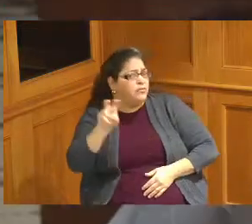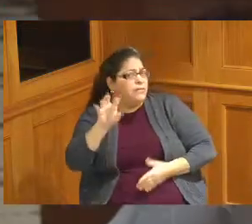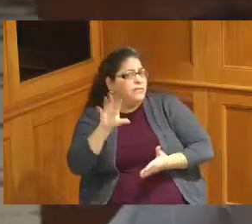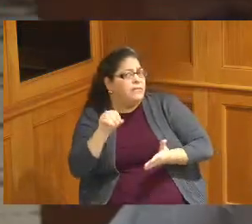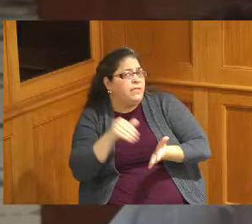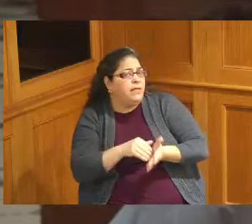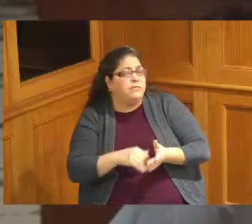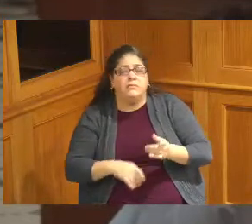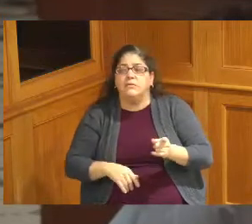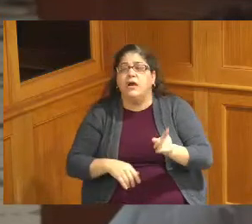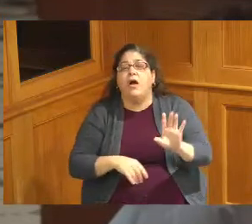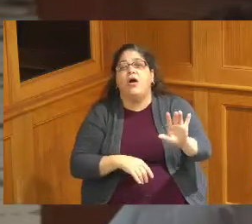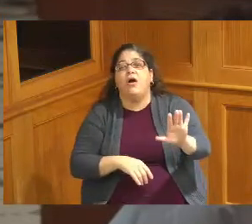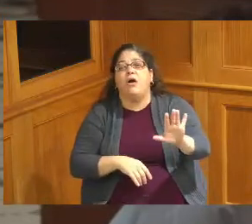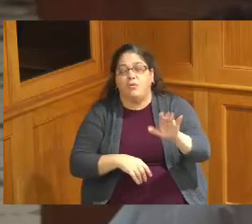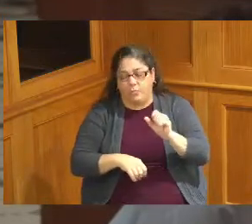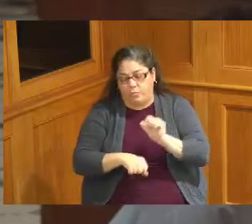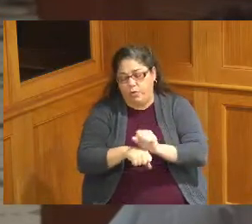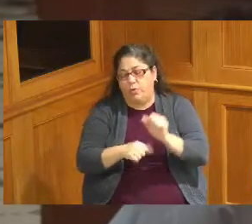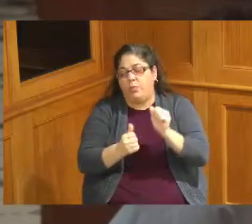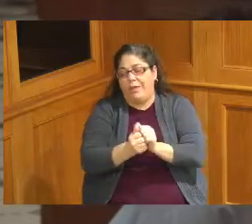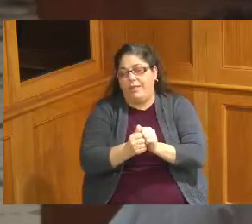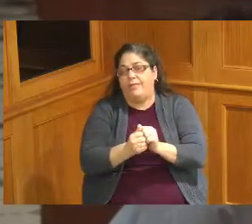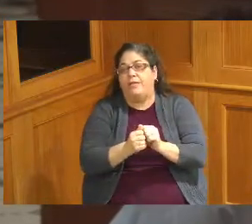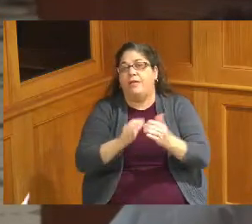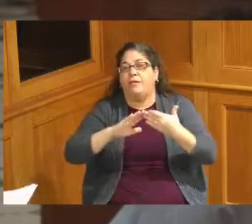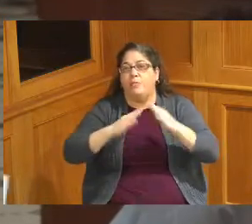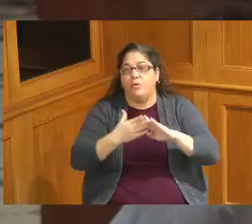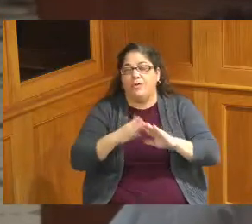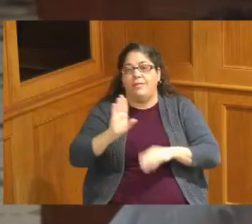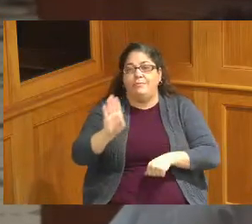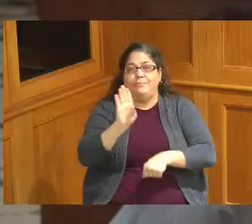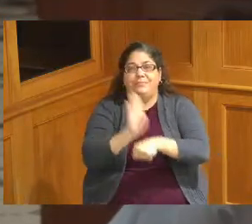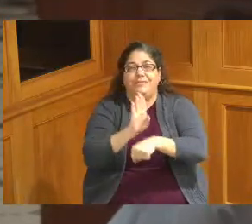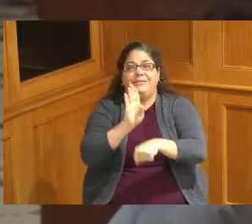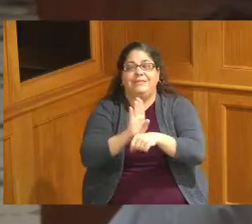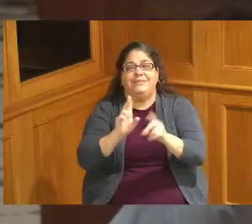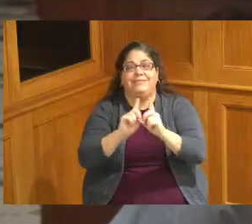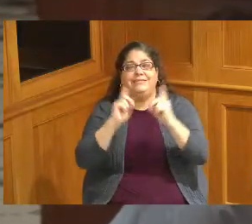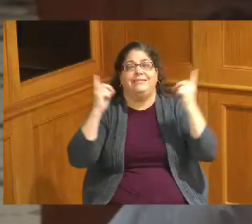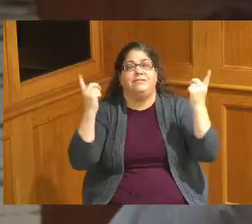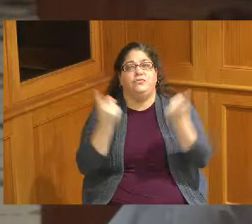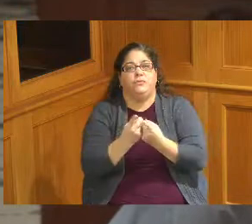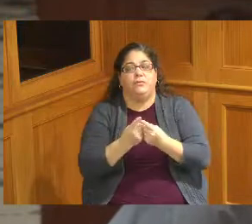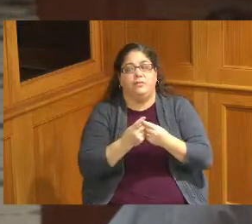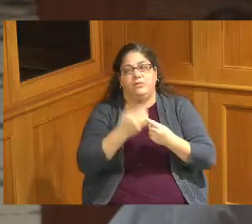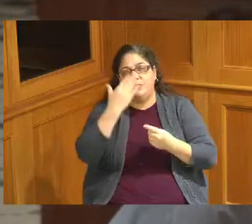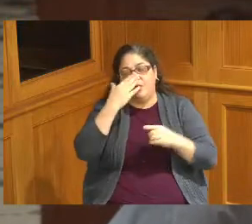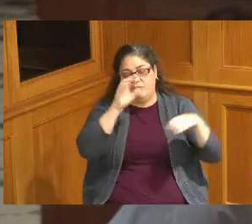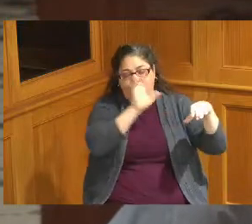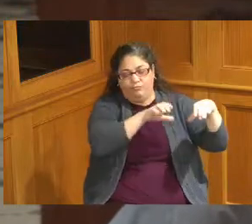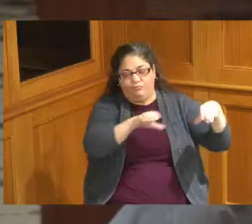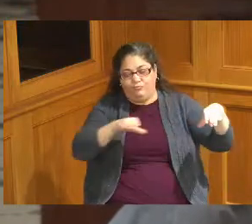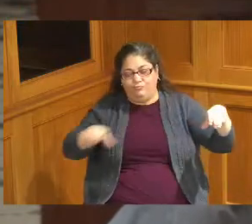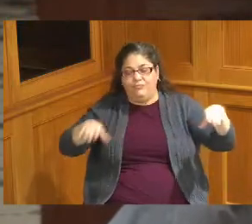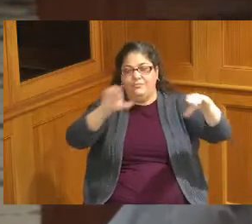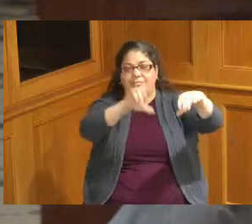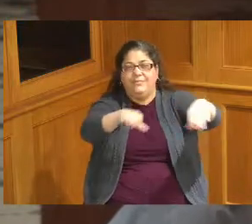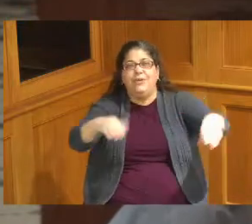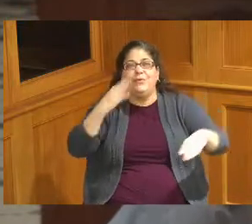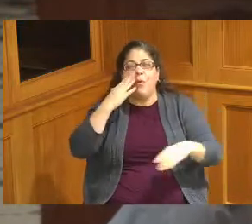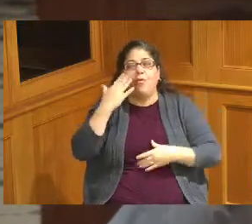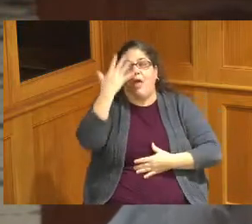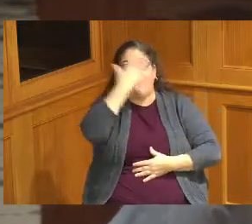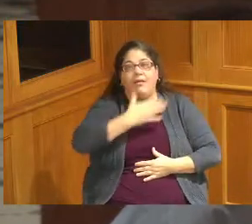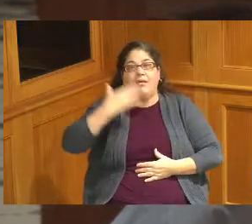actually work with communities and their business districts to help identify, similar to like a facade improvement